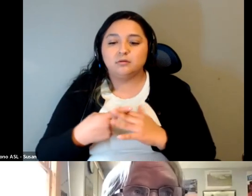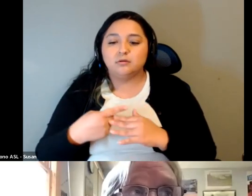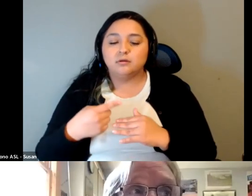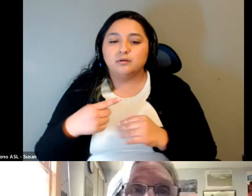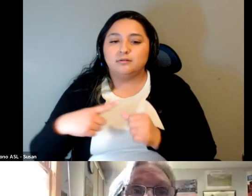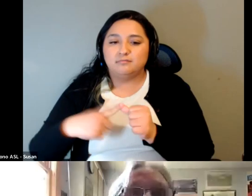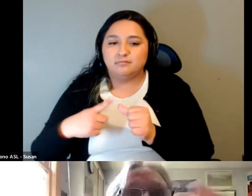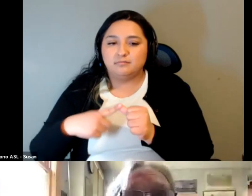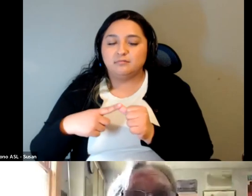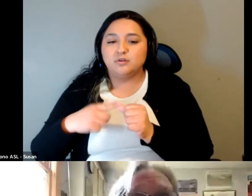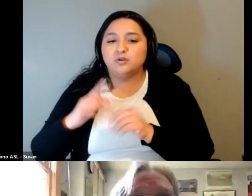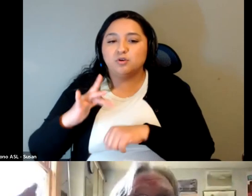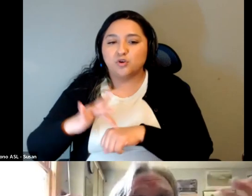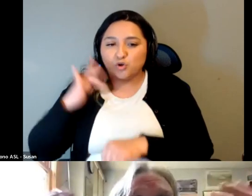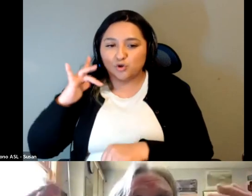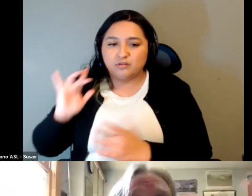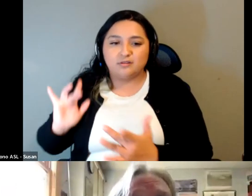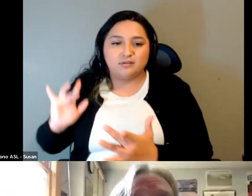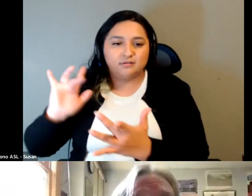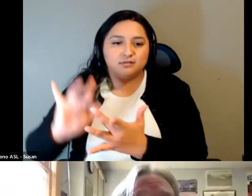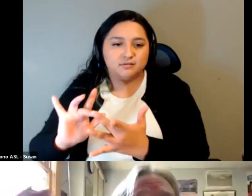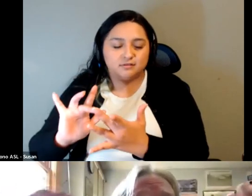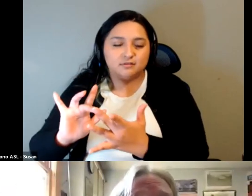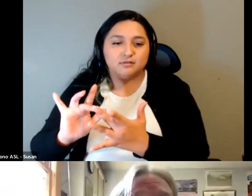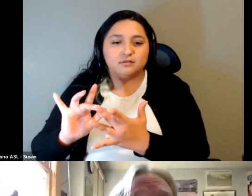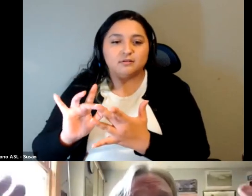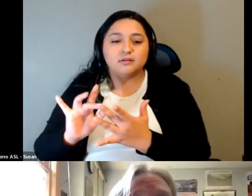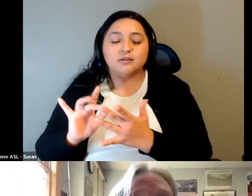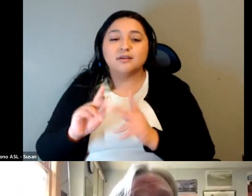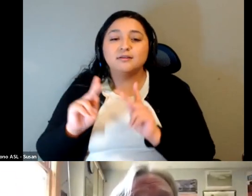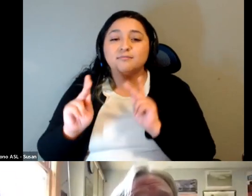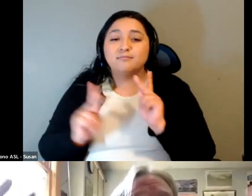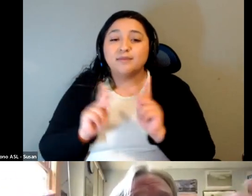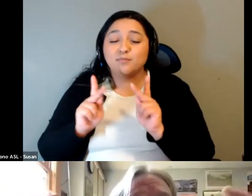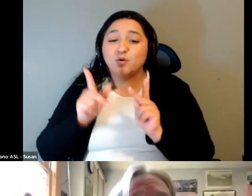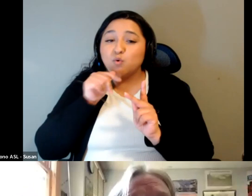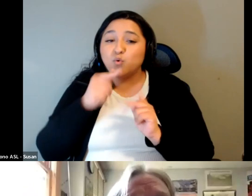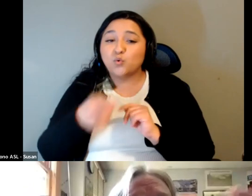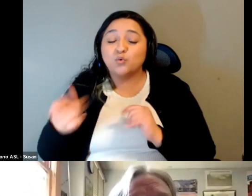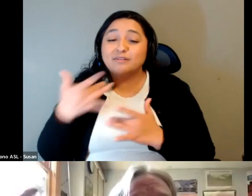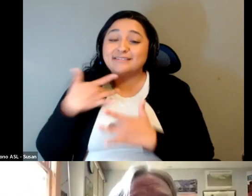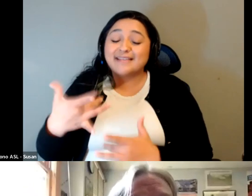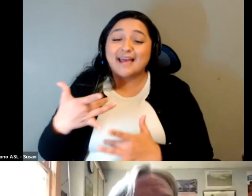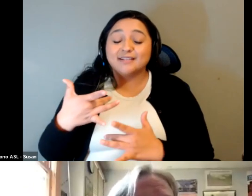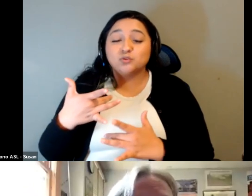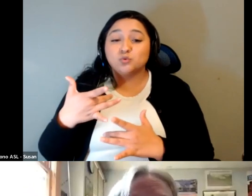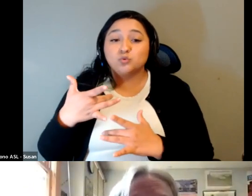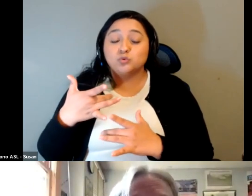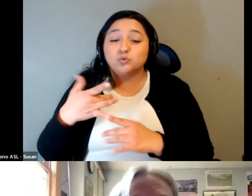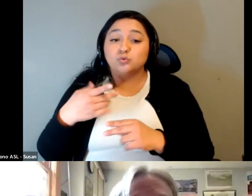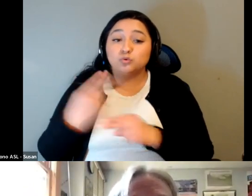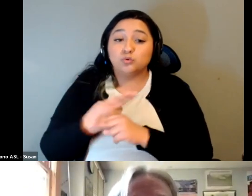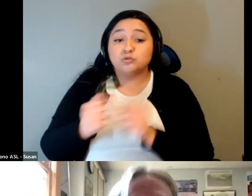not the ones with the big mouths tend to be the most racist in the group. And they tend to, with